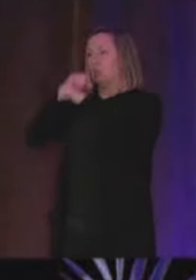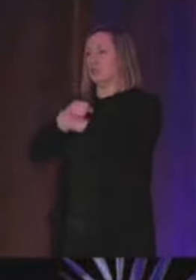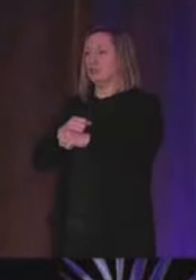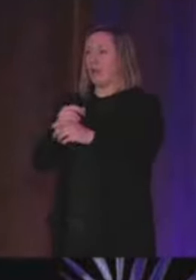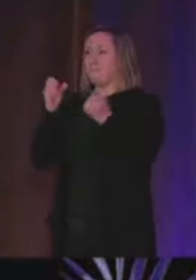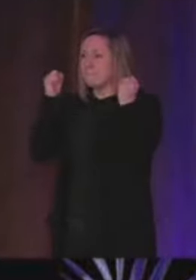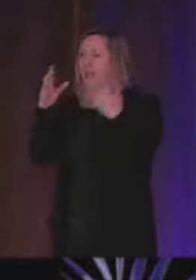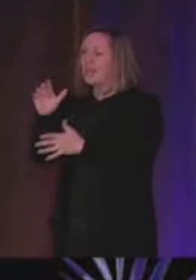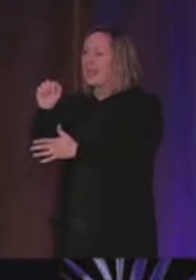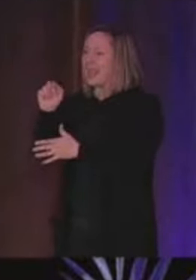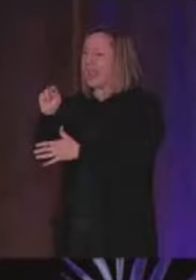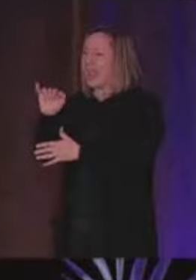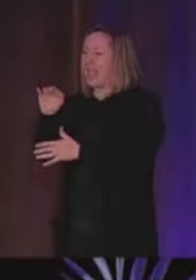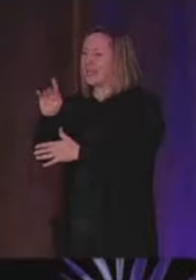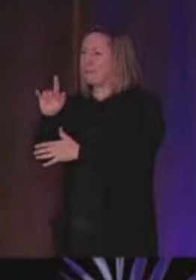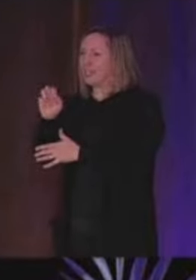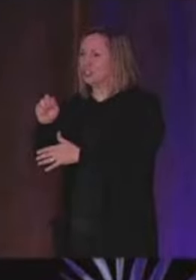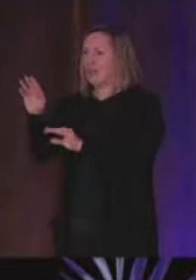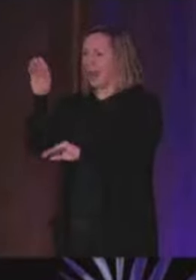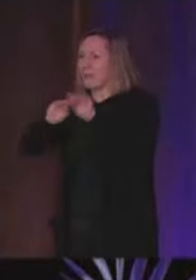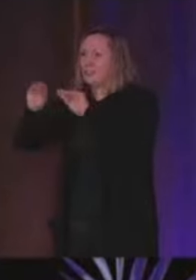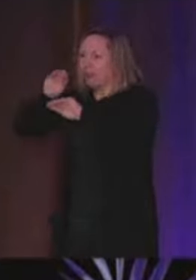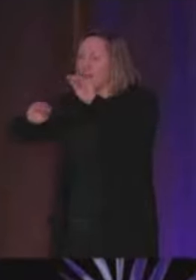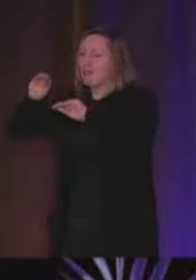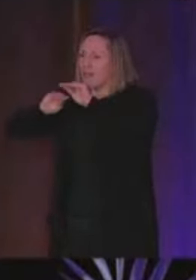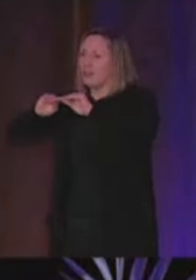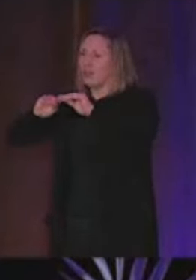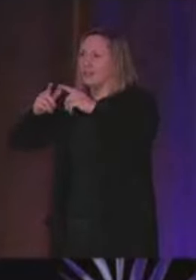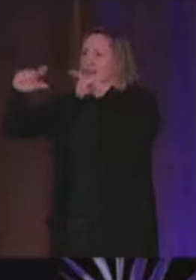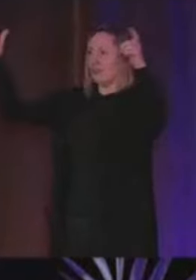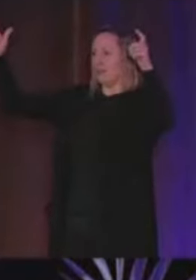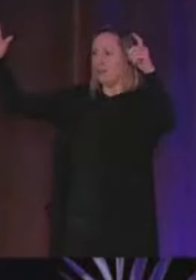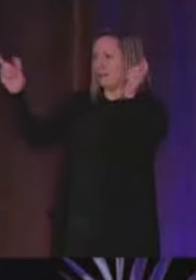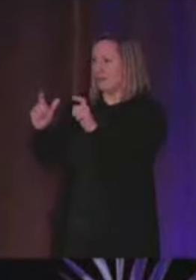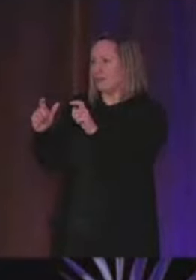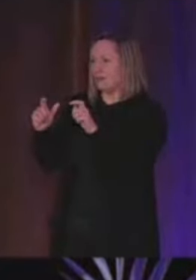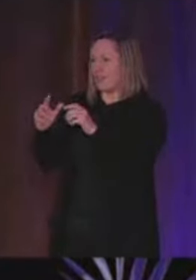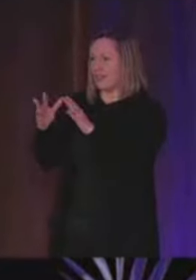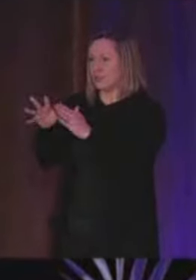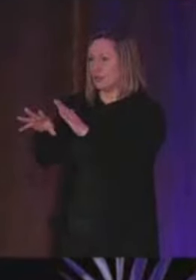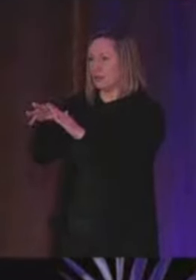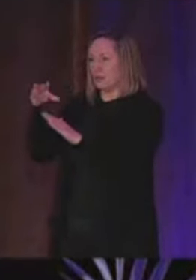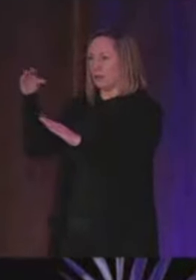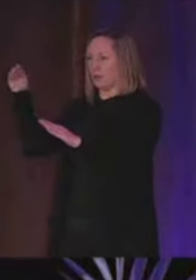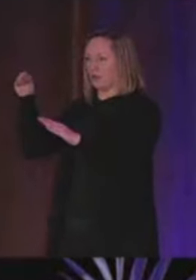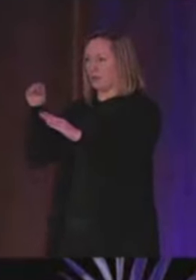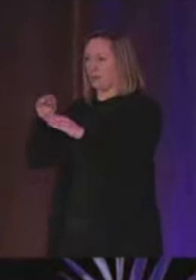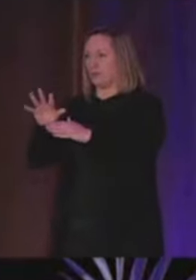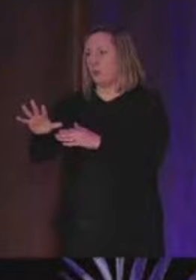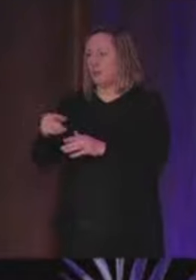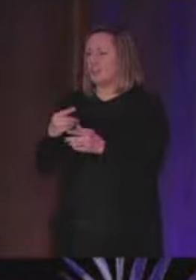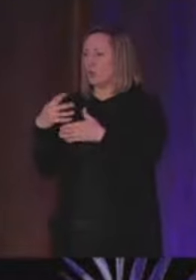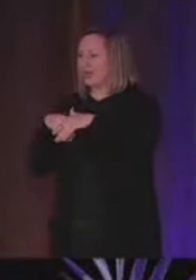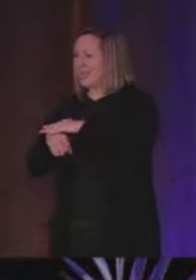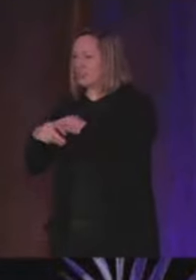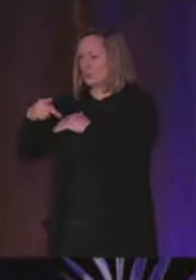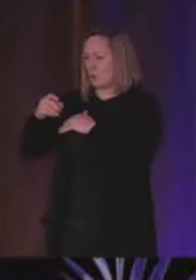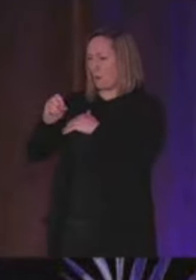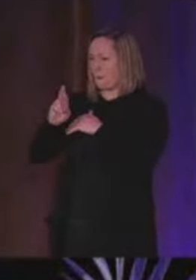animation. Everything's scaled up, down, stuff faded in and out. You enter the portals and switch